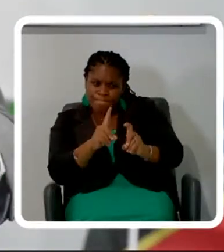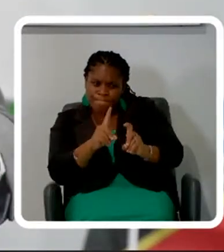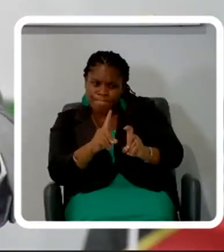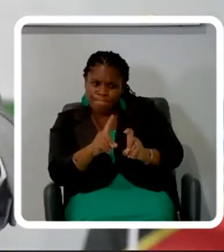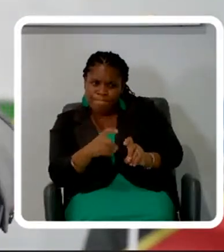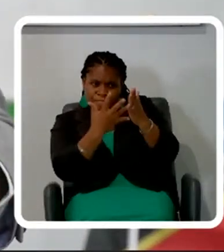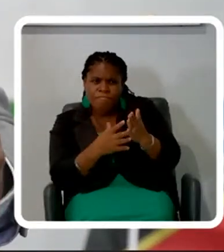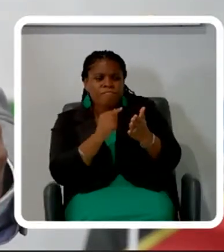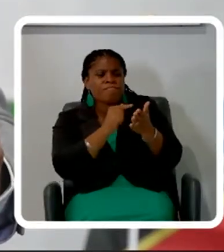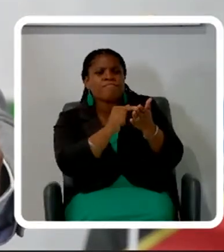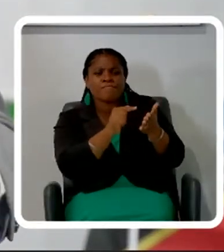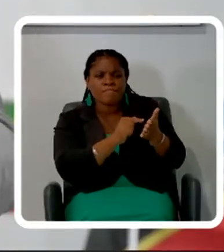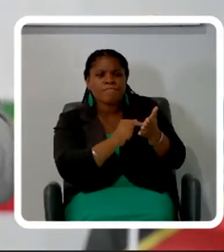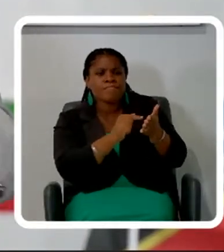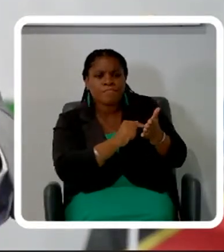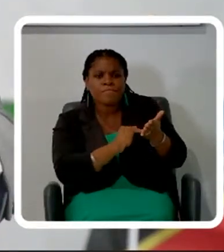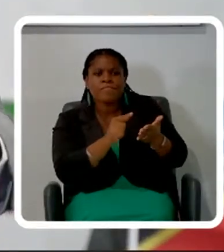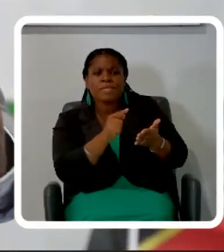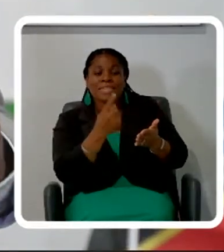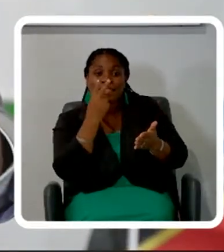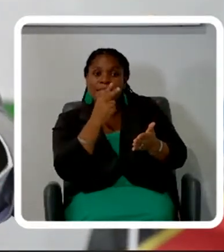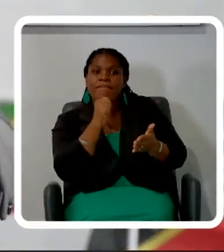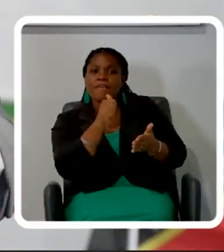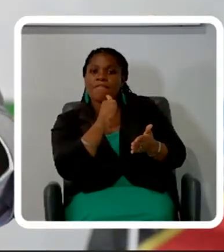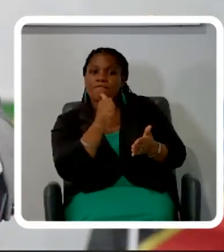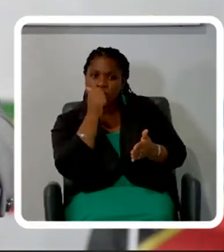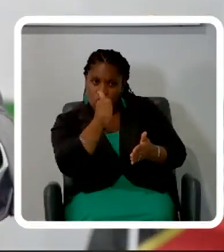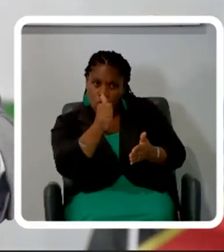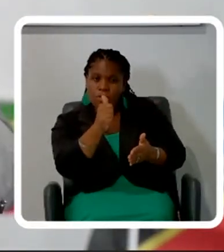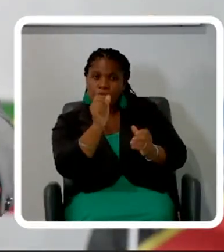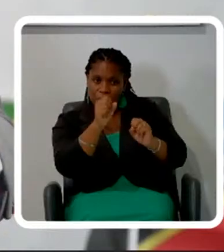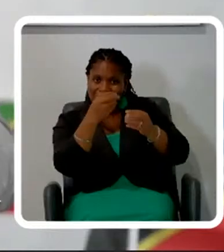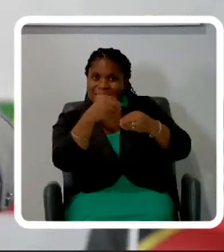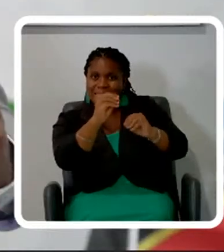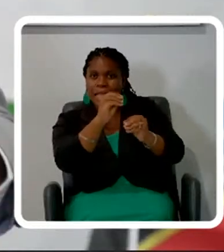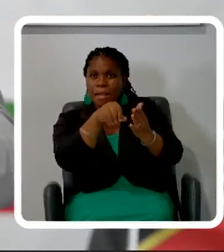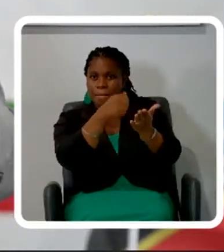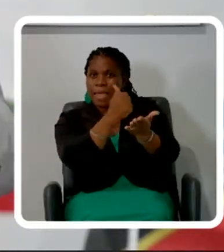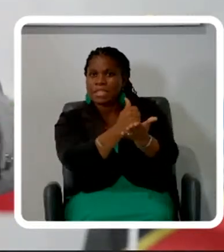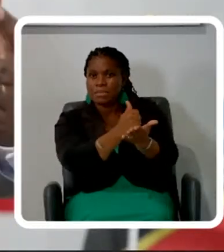that meets the best of